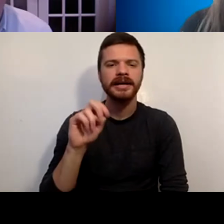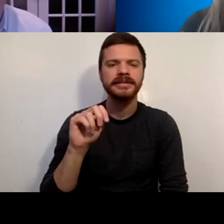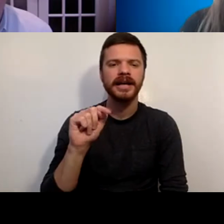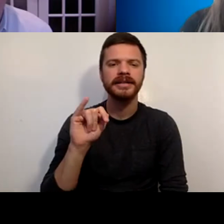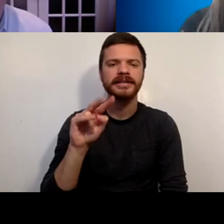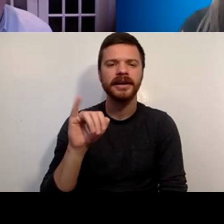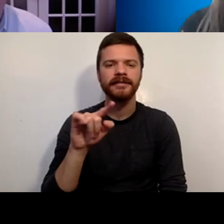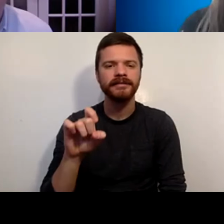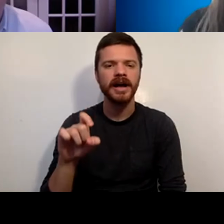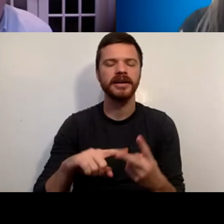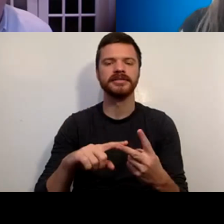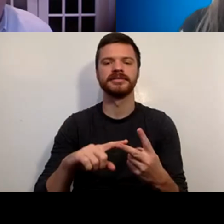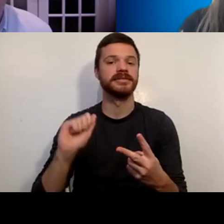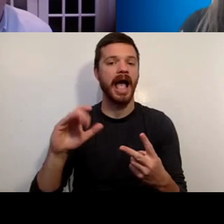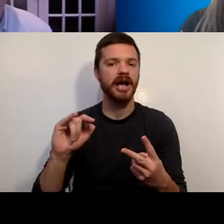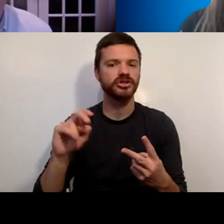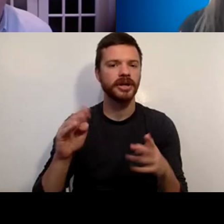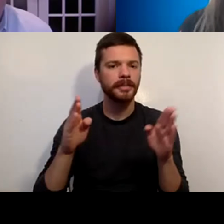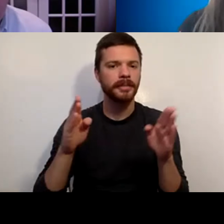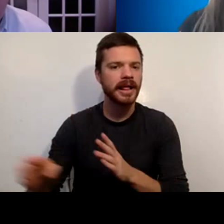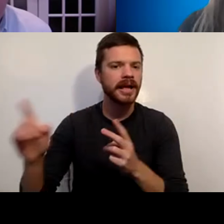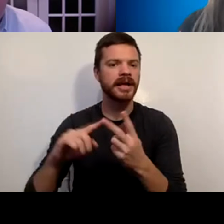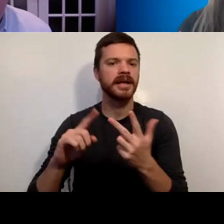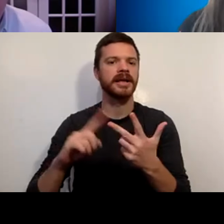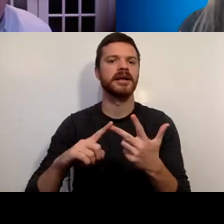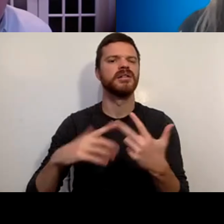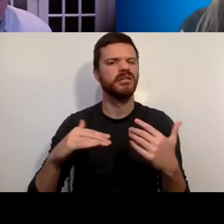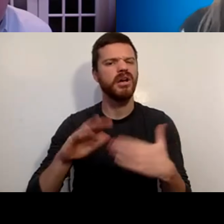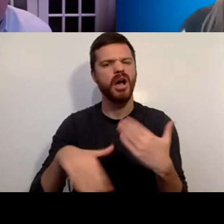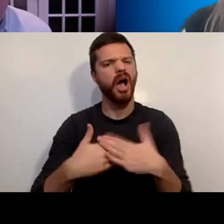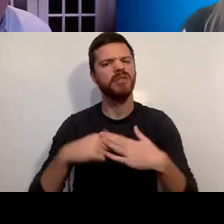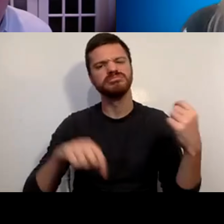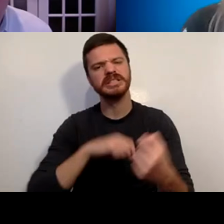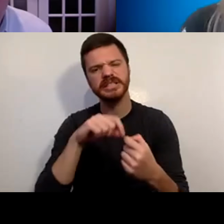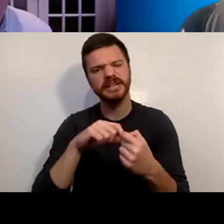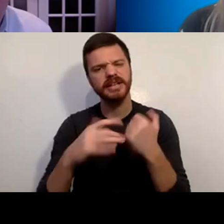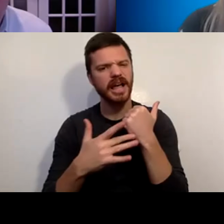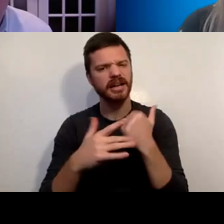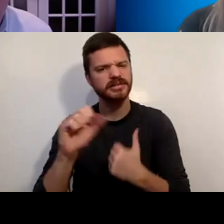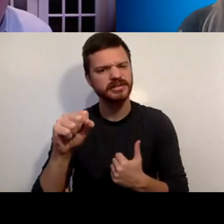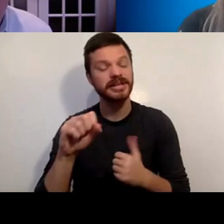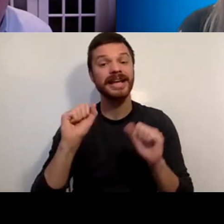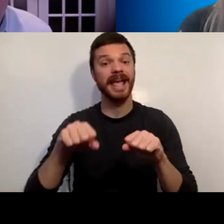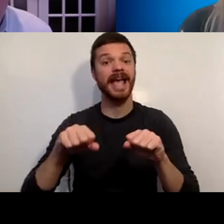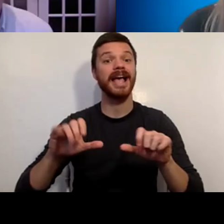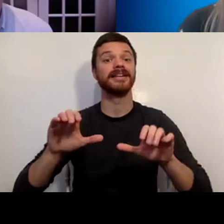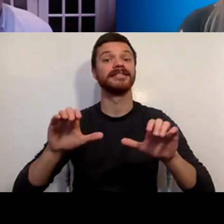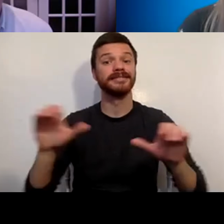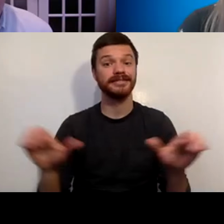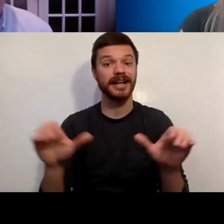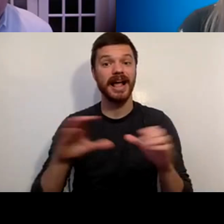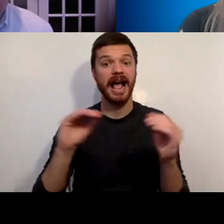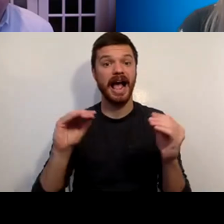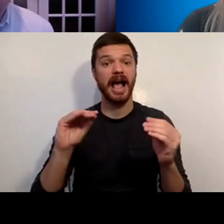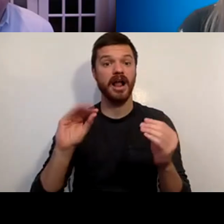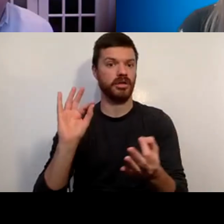into action planning. Those are all very specific techniques that can be done and make perfect